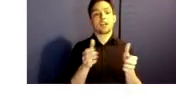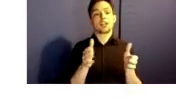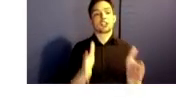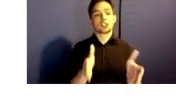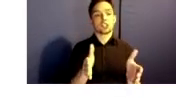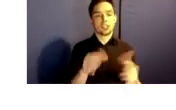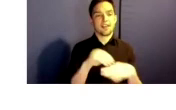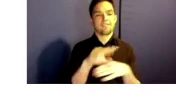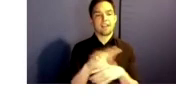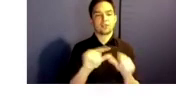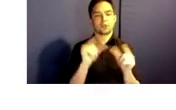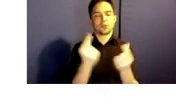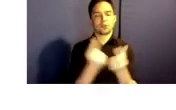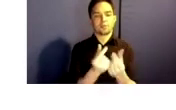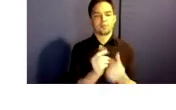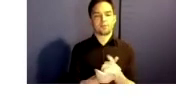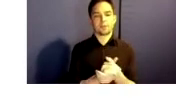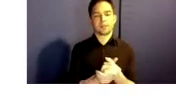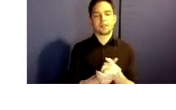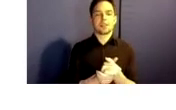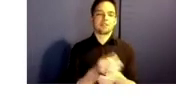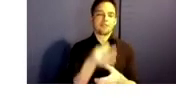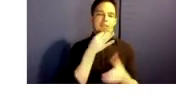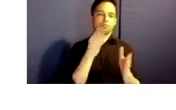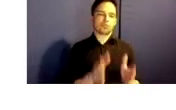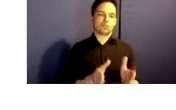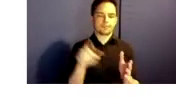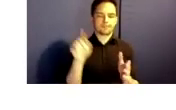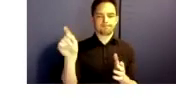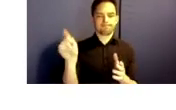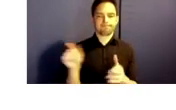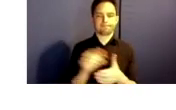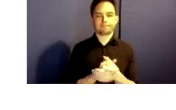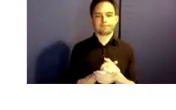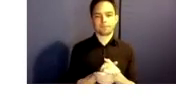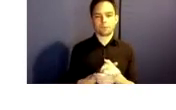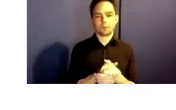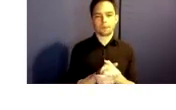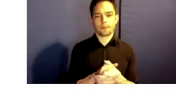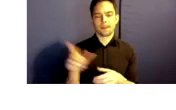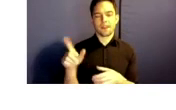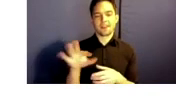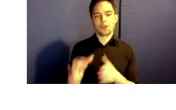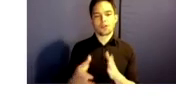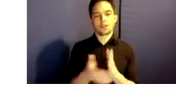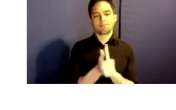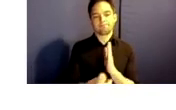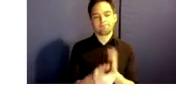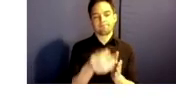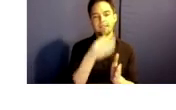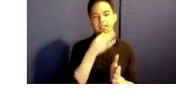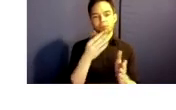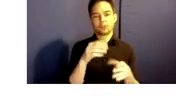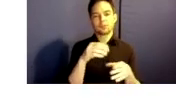Group of experts, SAGE. They are specialized experts on